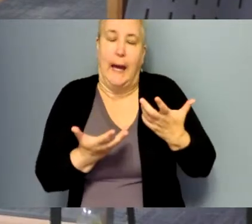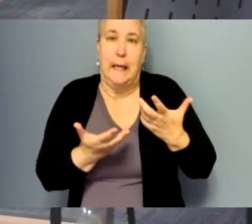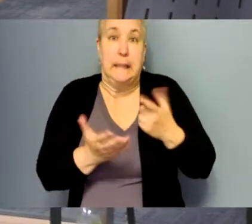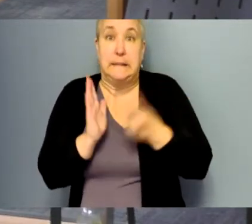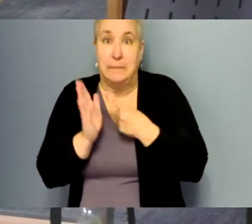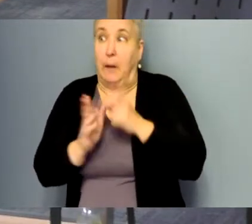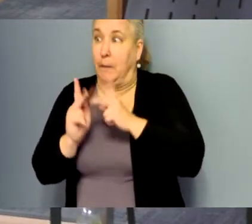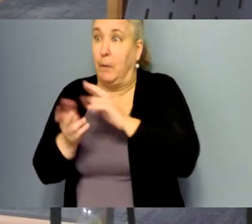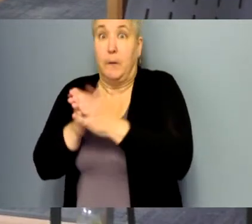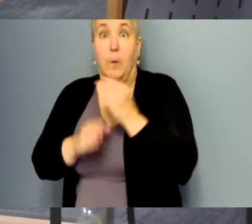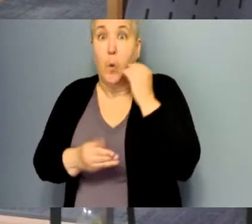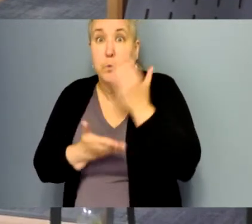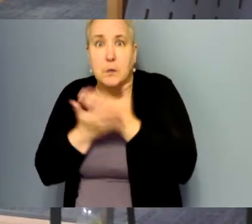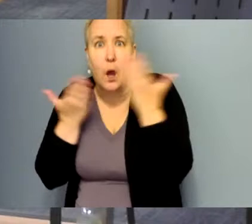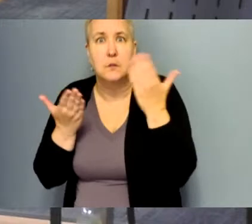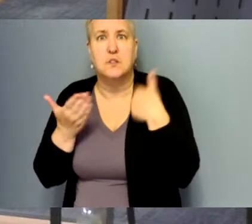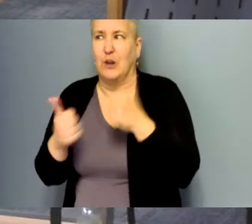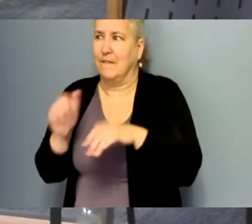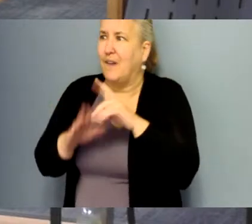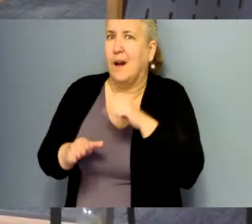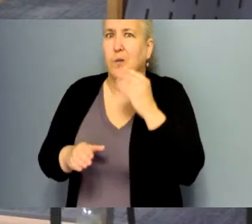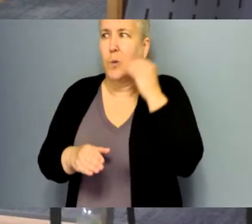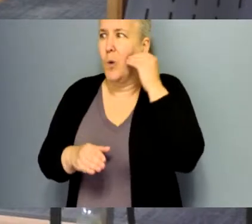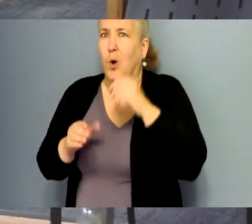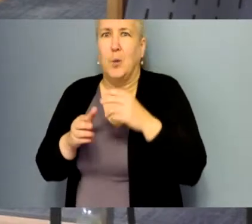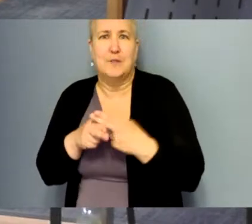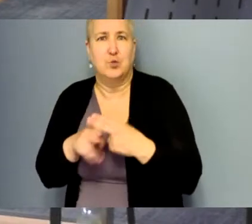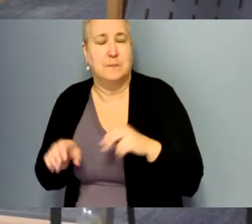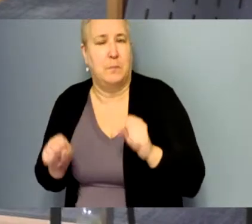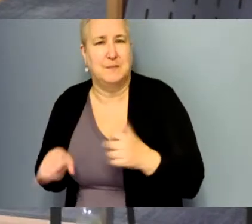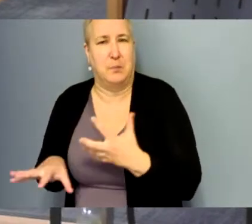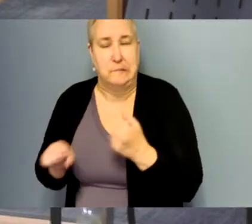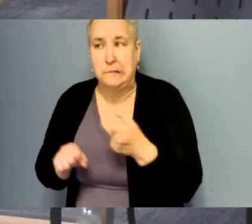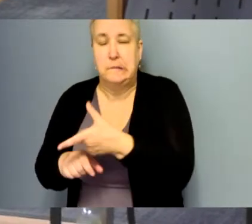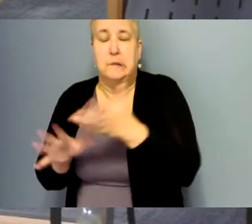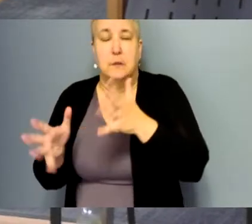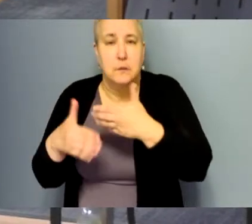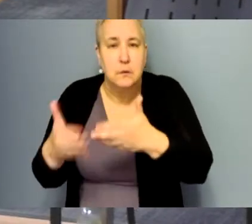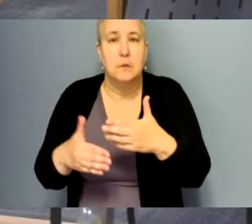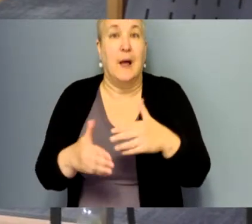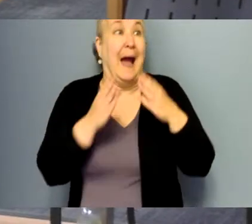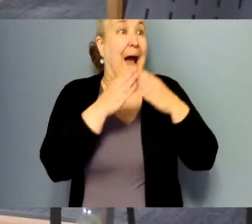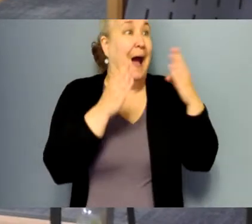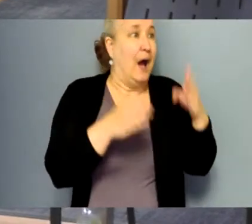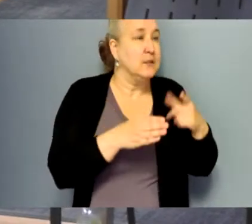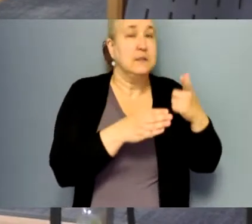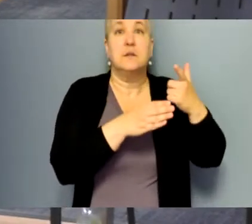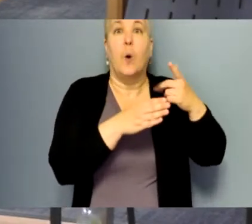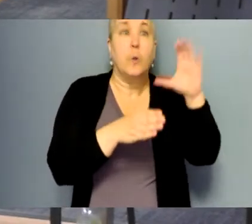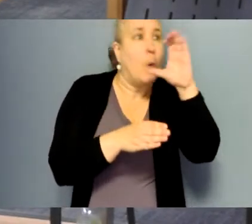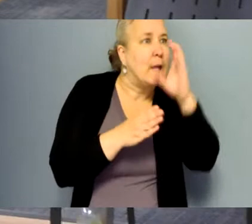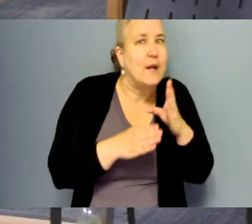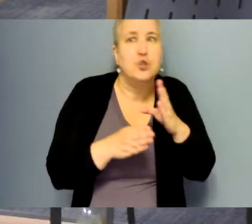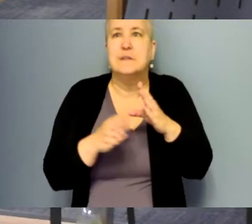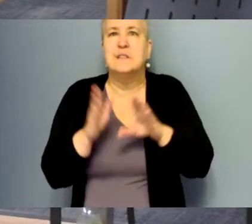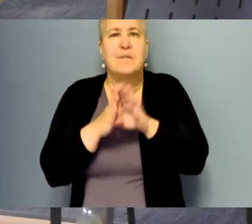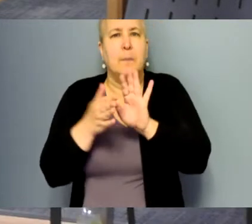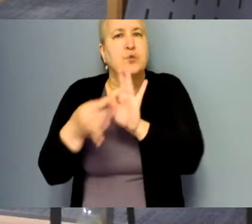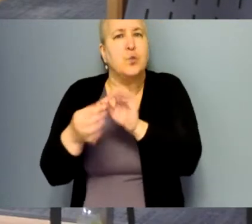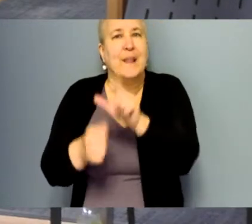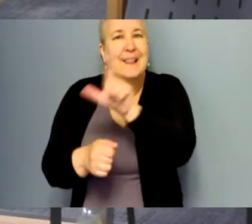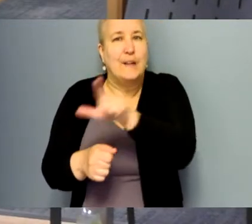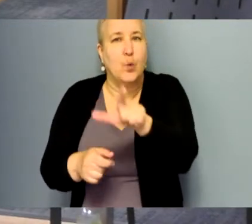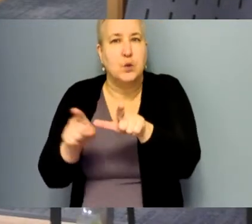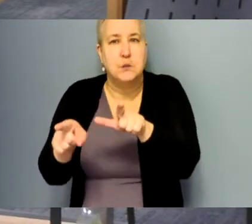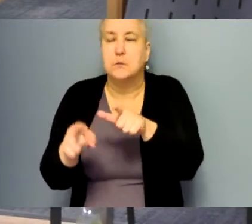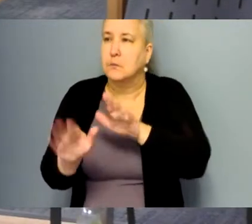into homelessness, we need to try to rehouse them as quickly as possible. The housing locators develop relationships with landlords to try to work with these landlords to